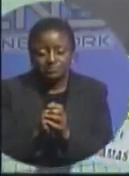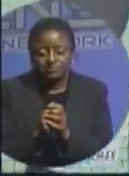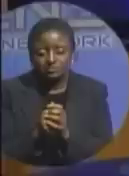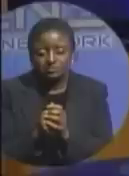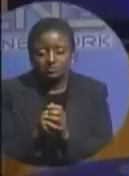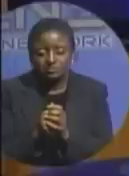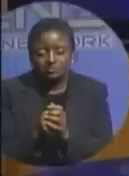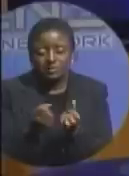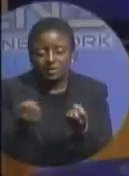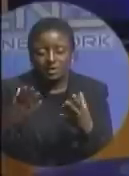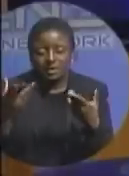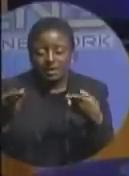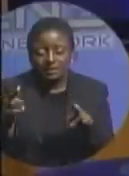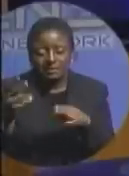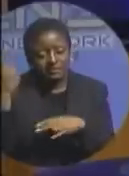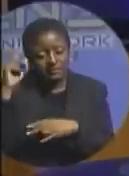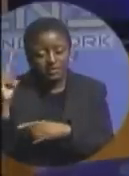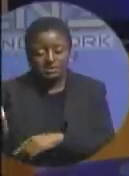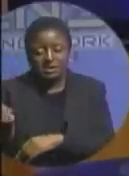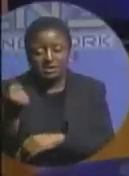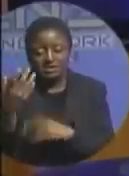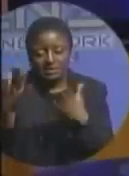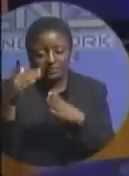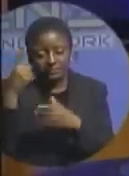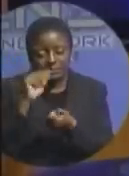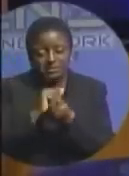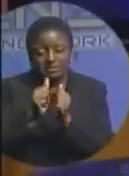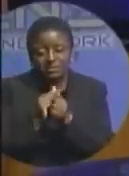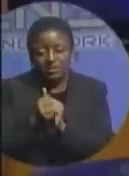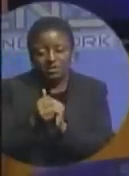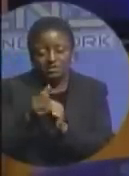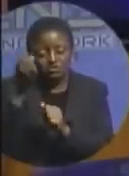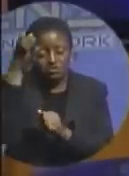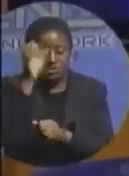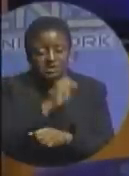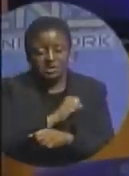A lot going on for tennis. That'll do it for sports, though. I'm Chris Saunders. Your final look at weather is still to come.